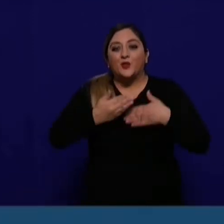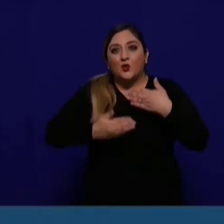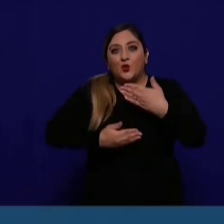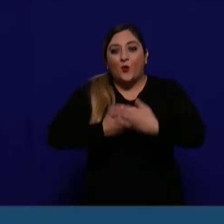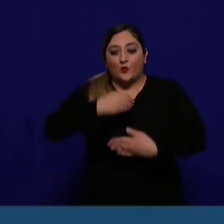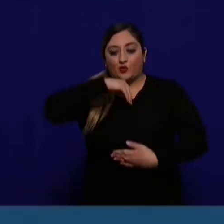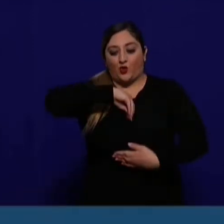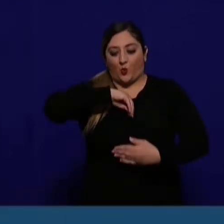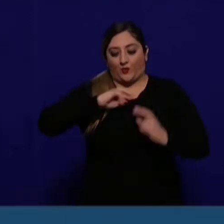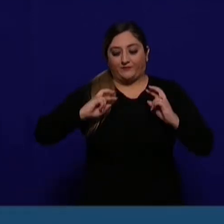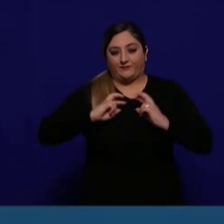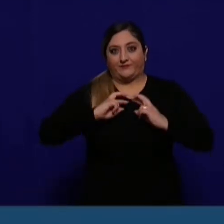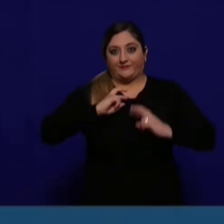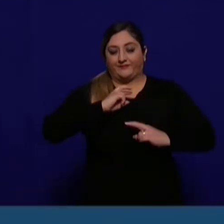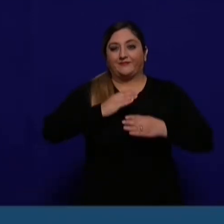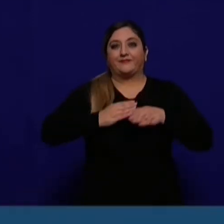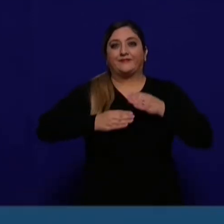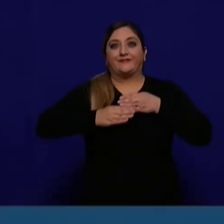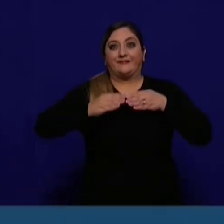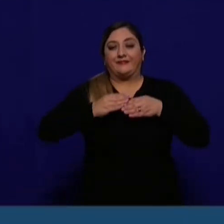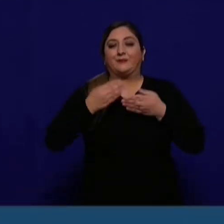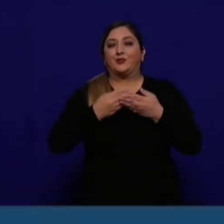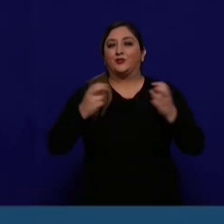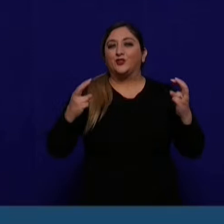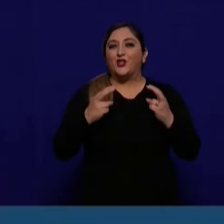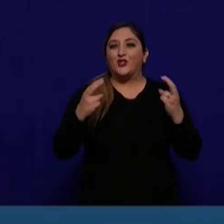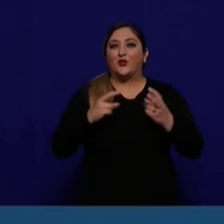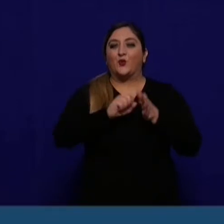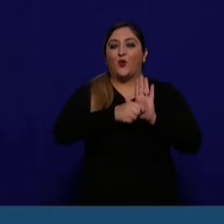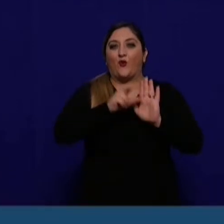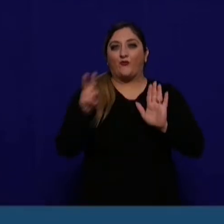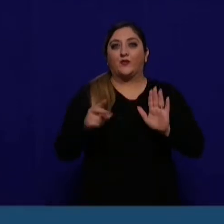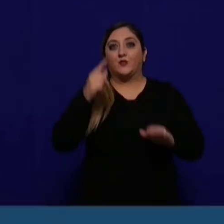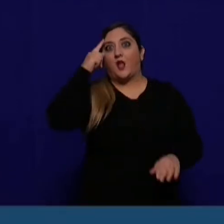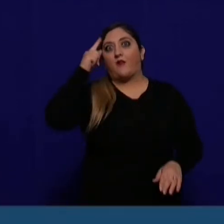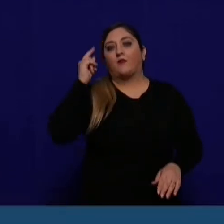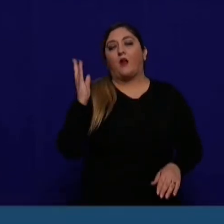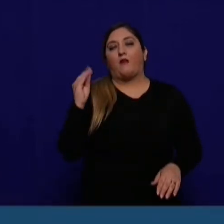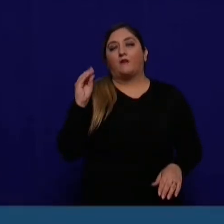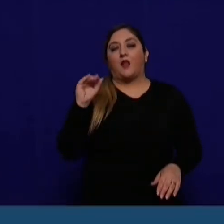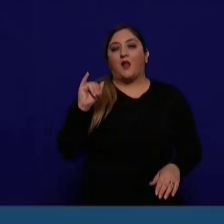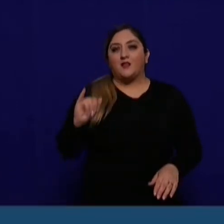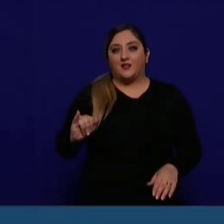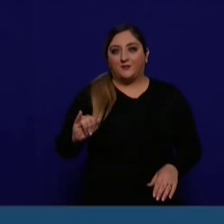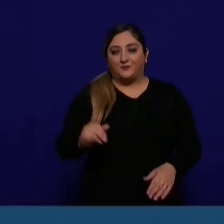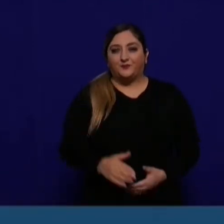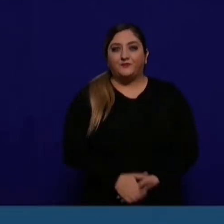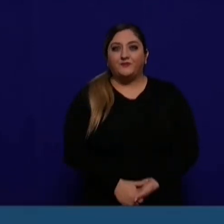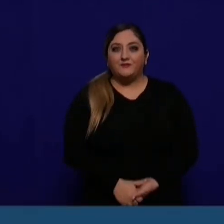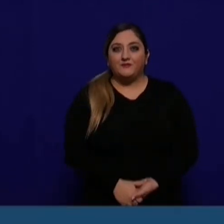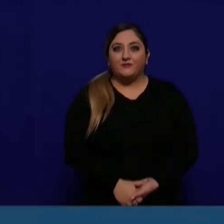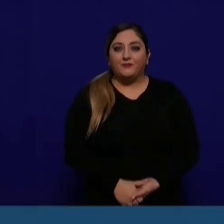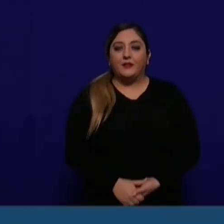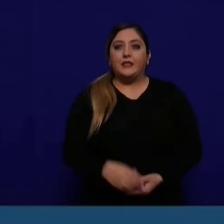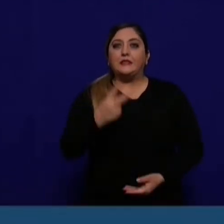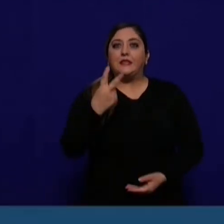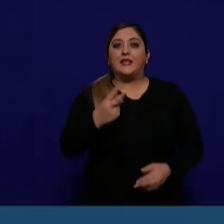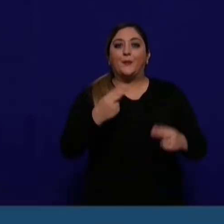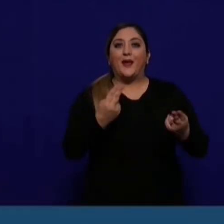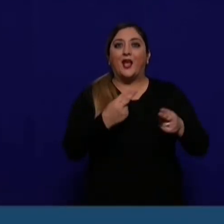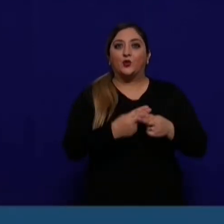nibnu l-immunità għal din il-COVID li nafu kemm kellha impatt. Hemm żewġ metodi ta' kif